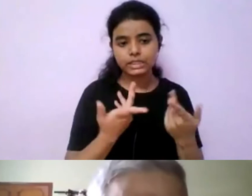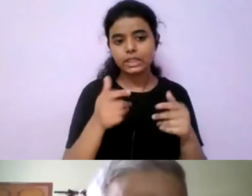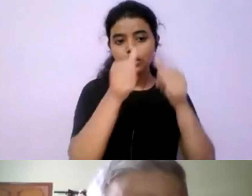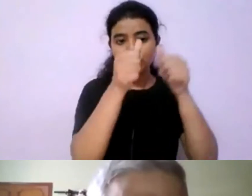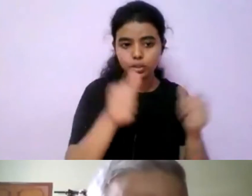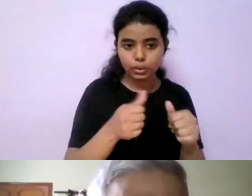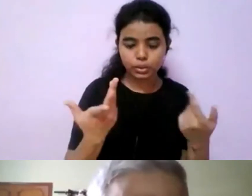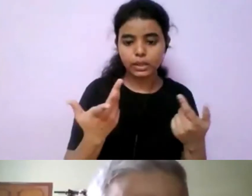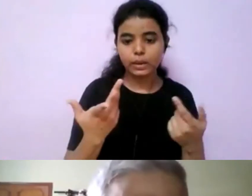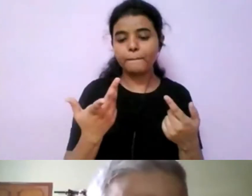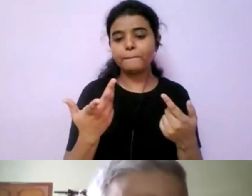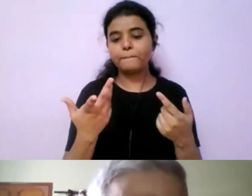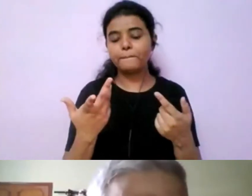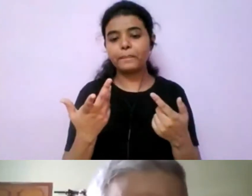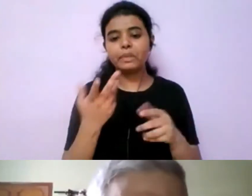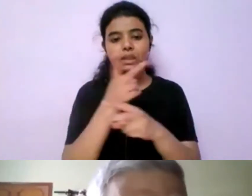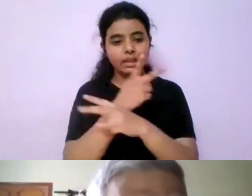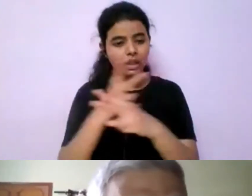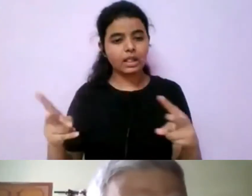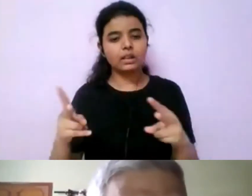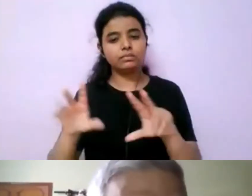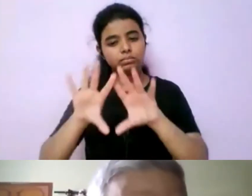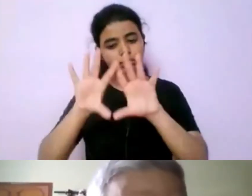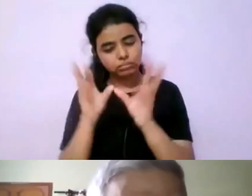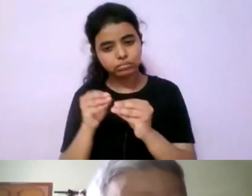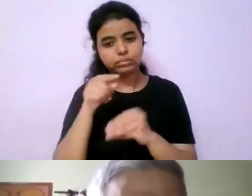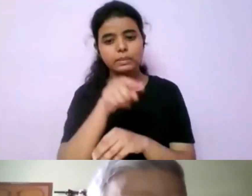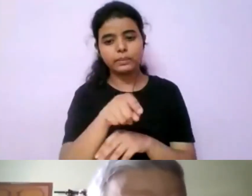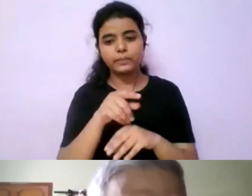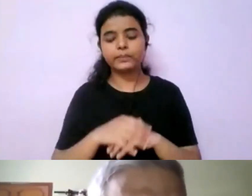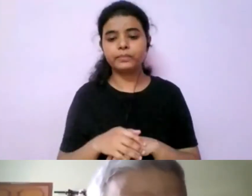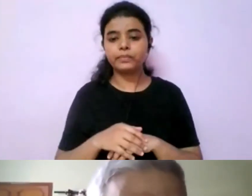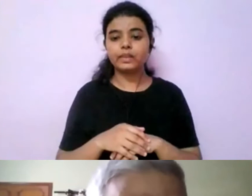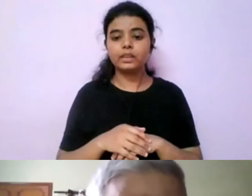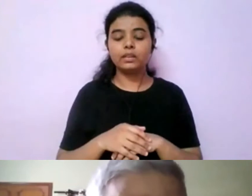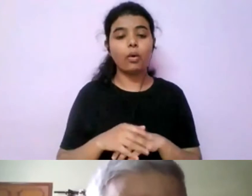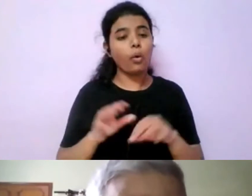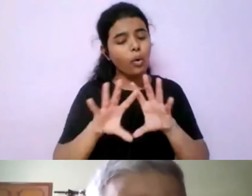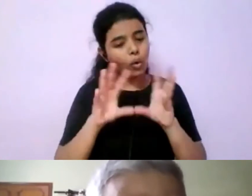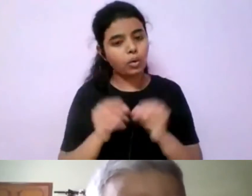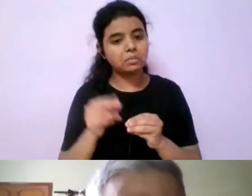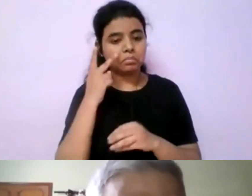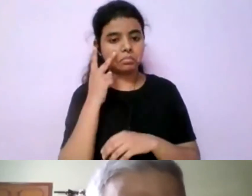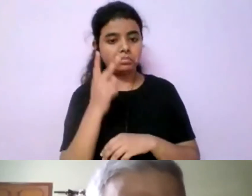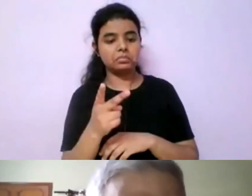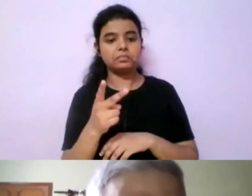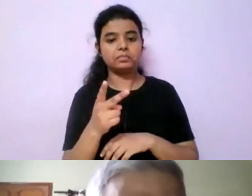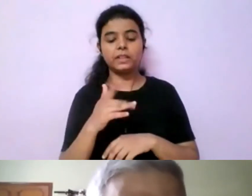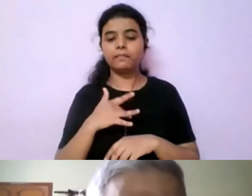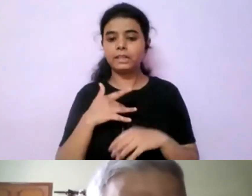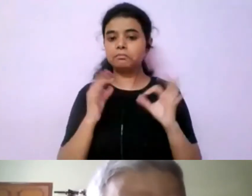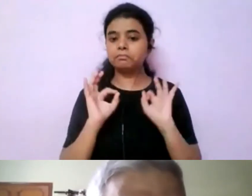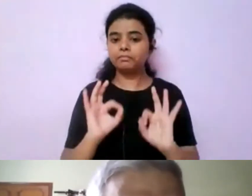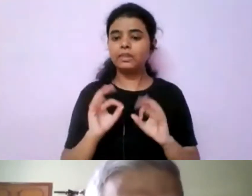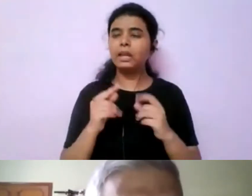critical disability studies format to the critical realism format. But if